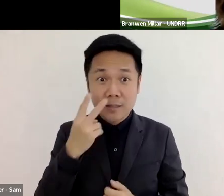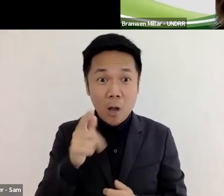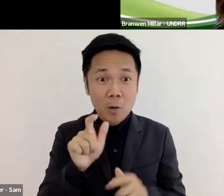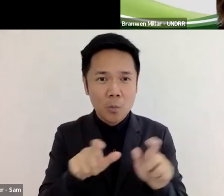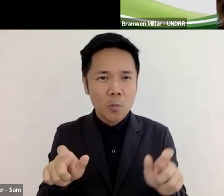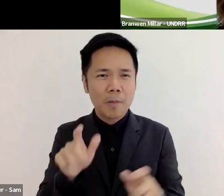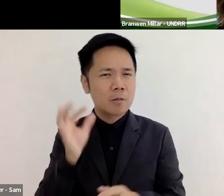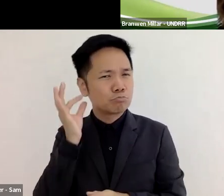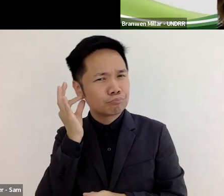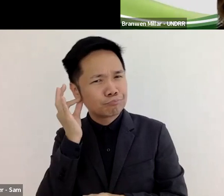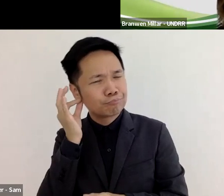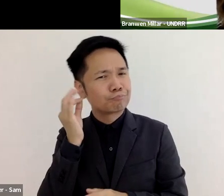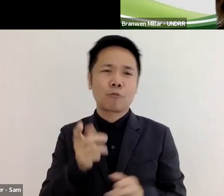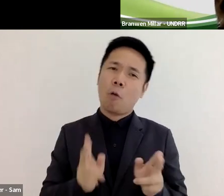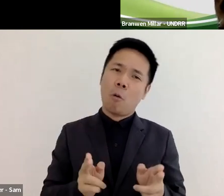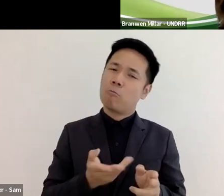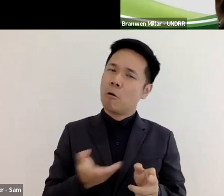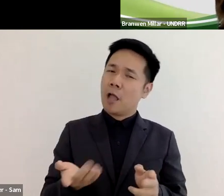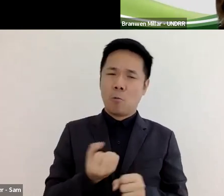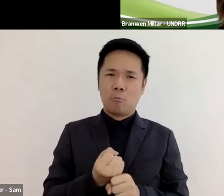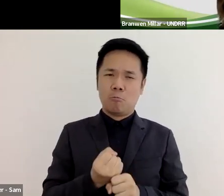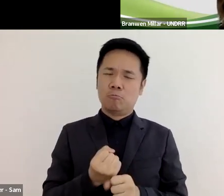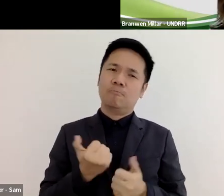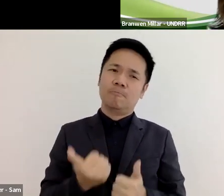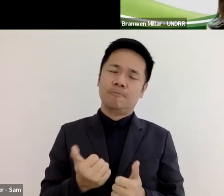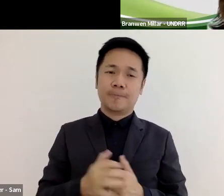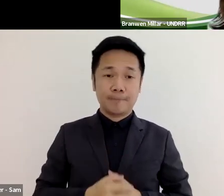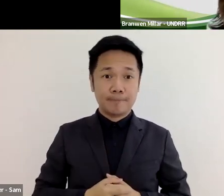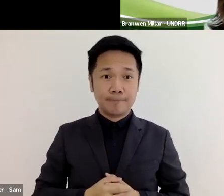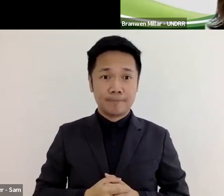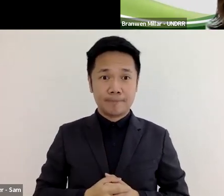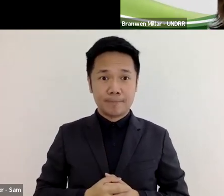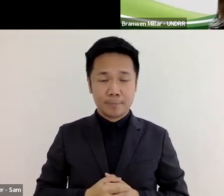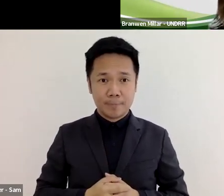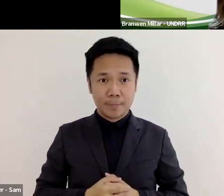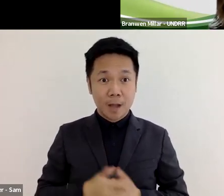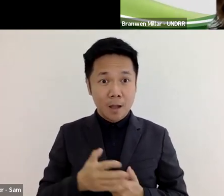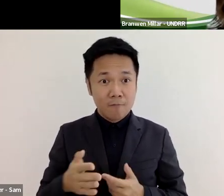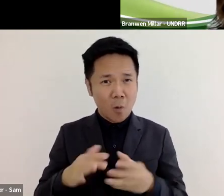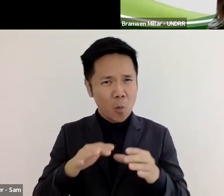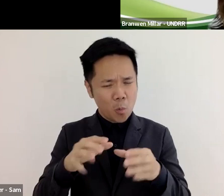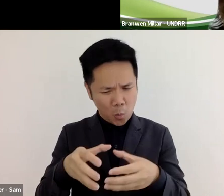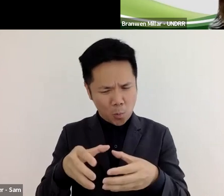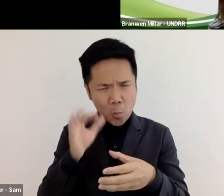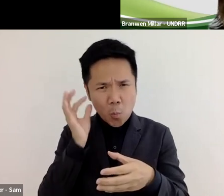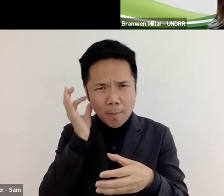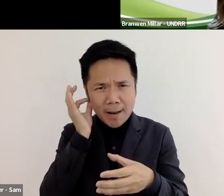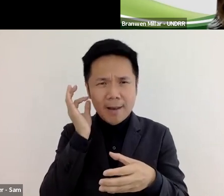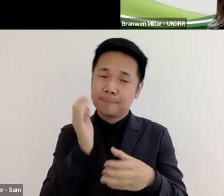and being melted. As the panelists said, investing on women and